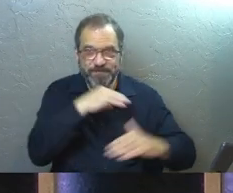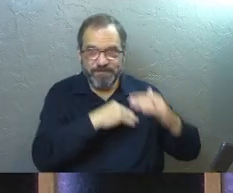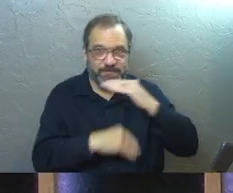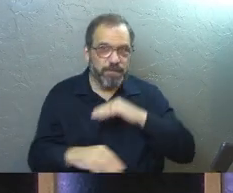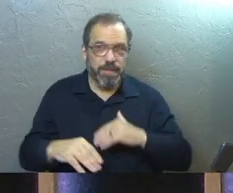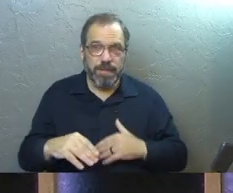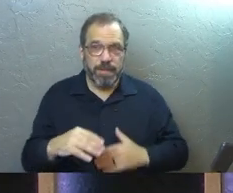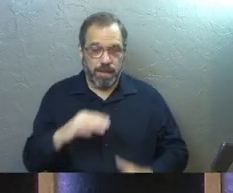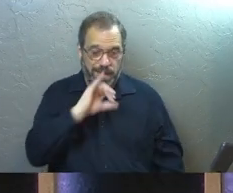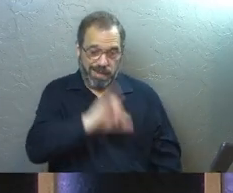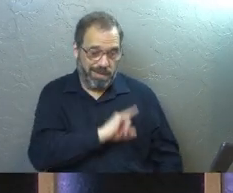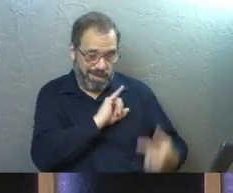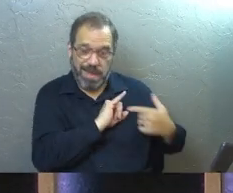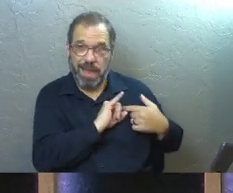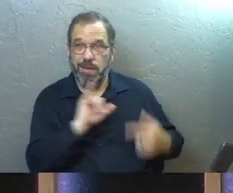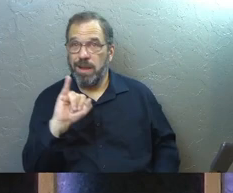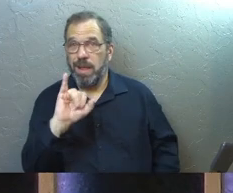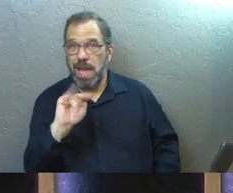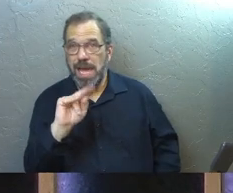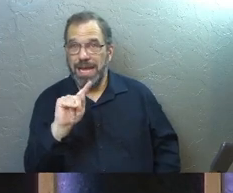you don't have integrity and you don't like yourself.